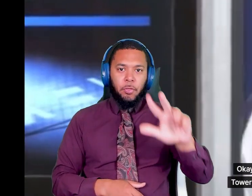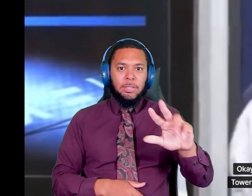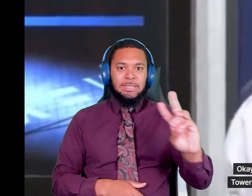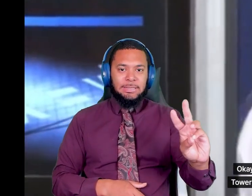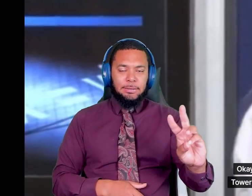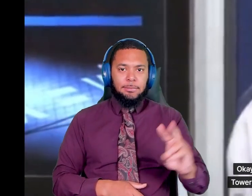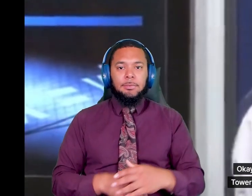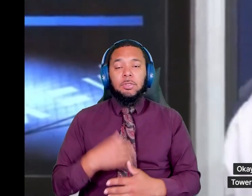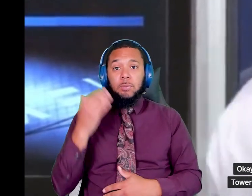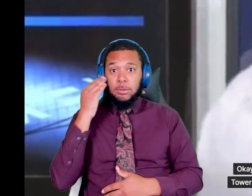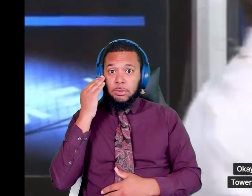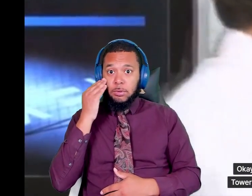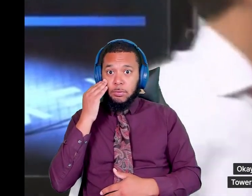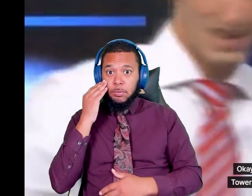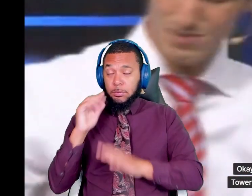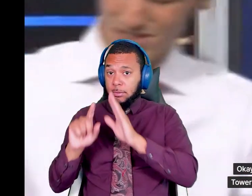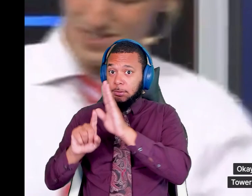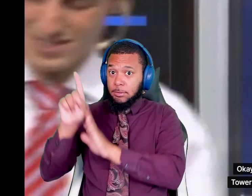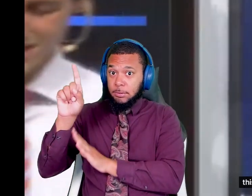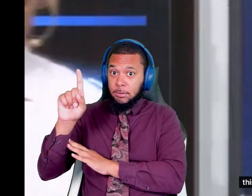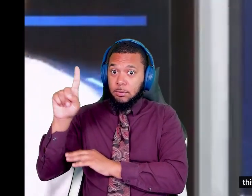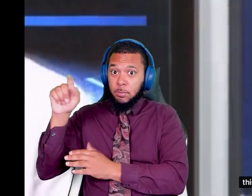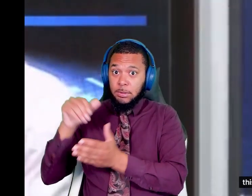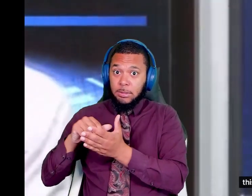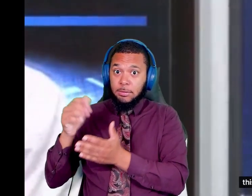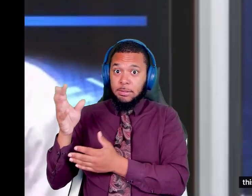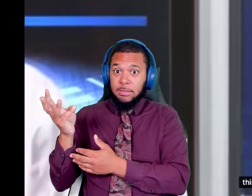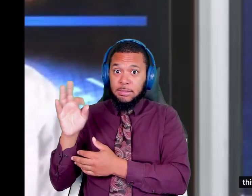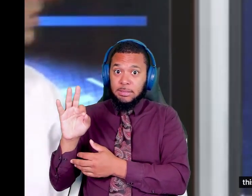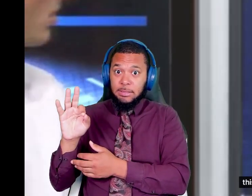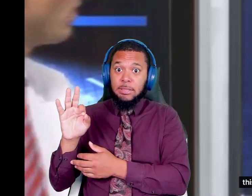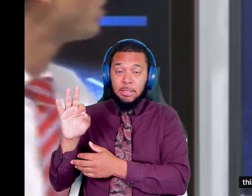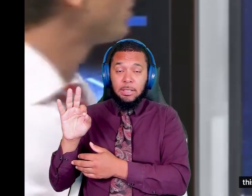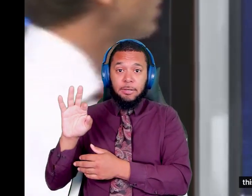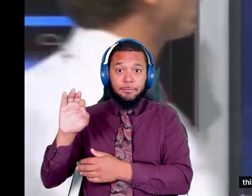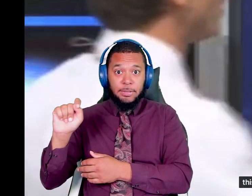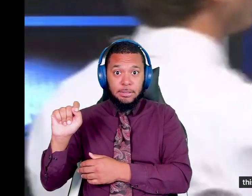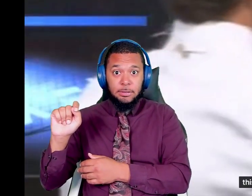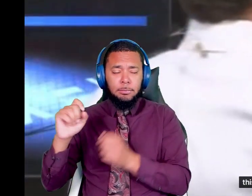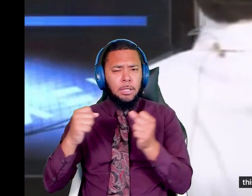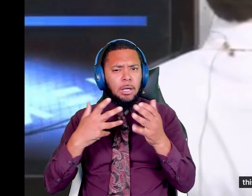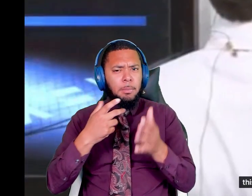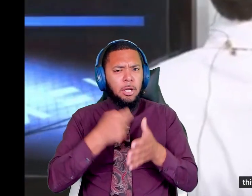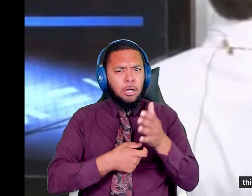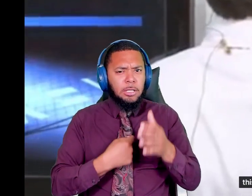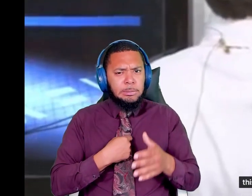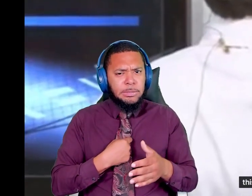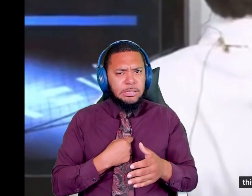1,069.2 feet, but how much is this going to cost me? 15 euros.